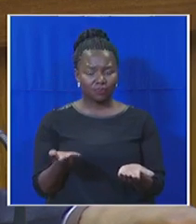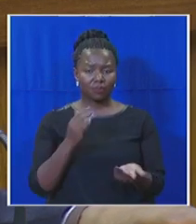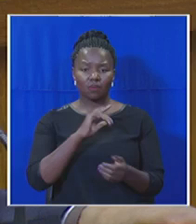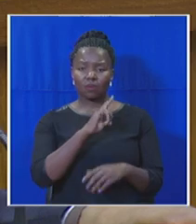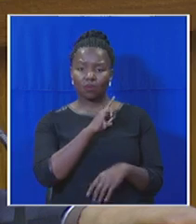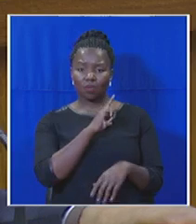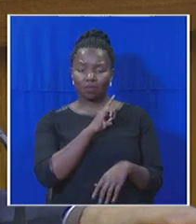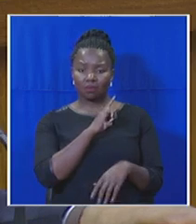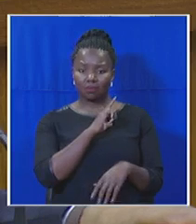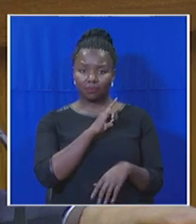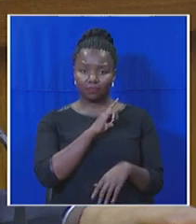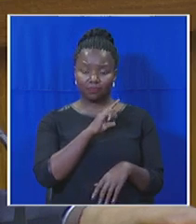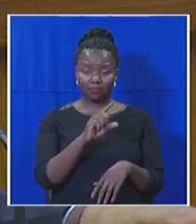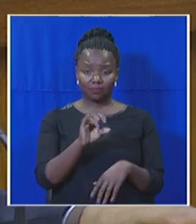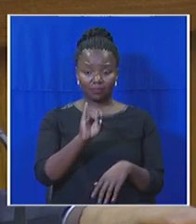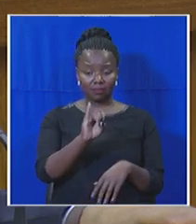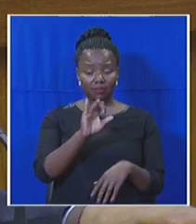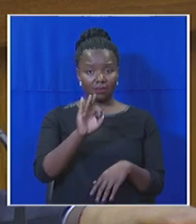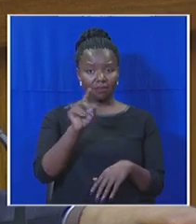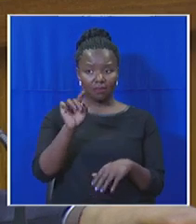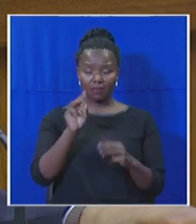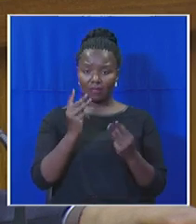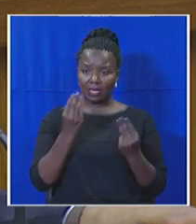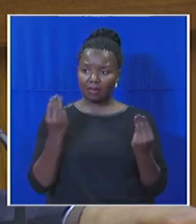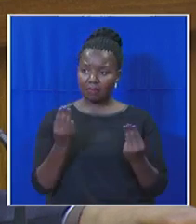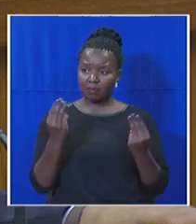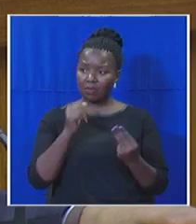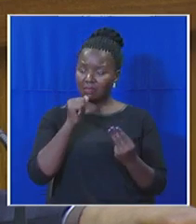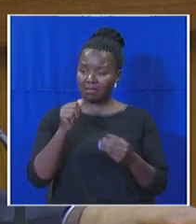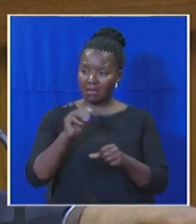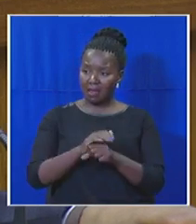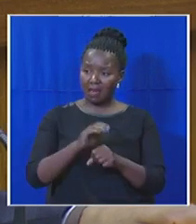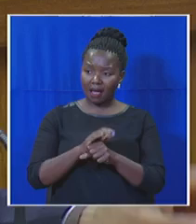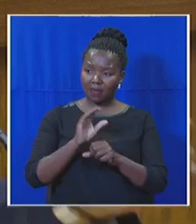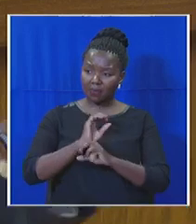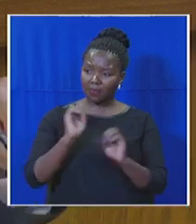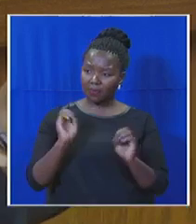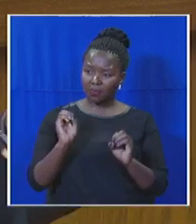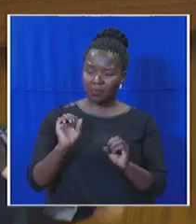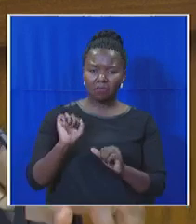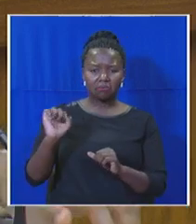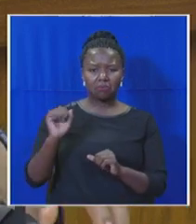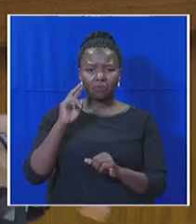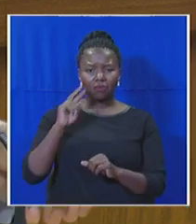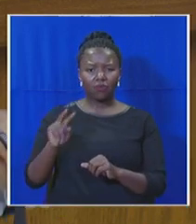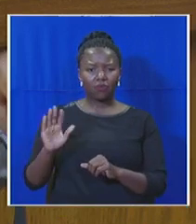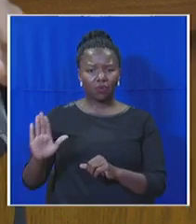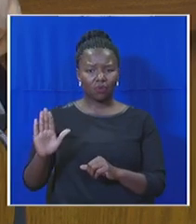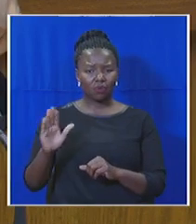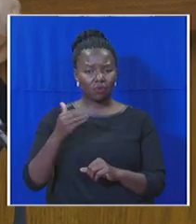Because if people say it's not enough, that is their view. But what government has